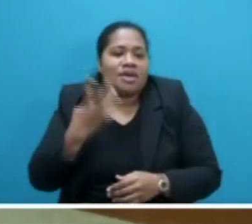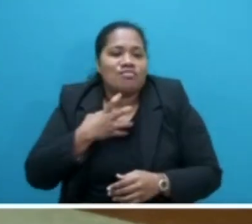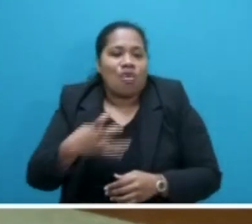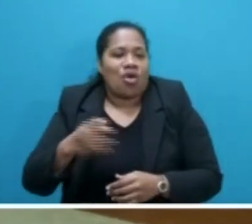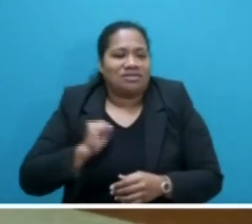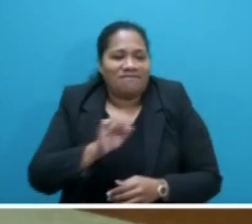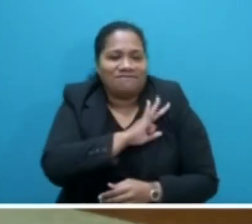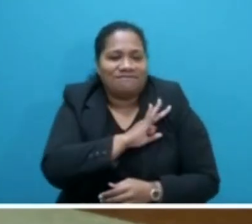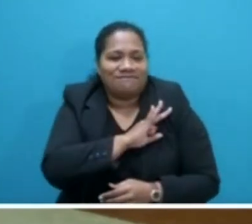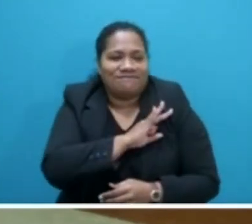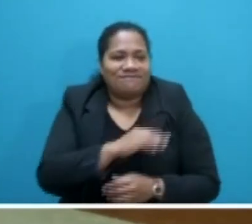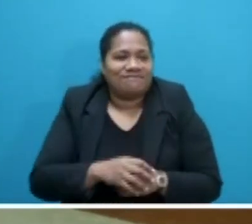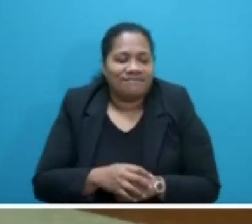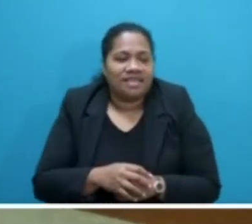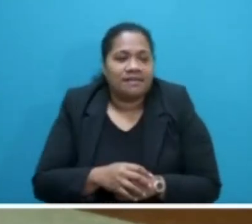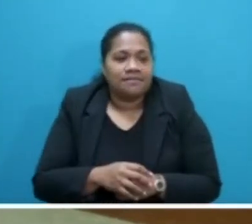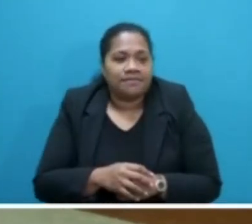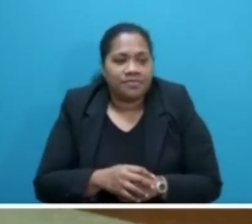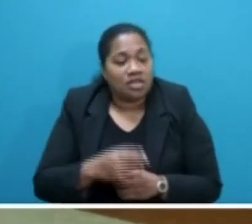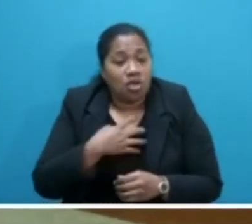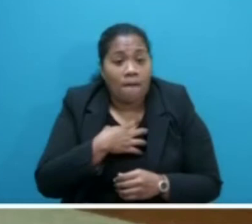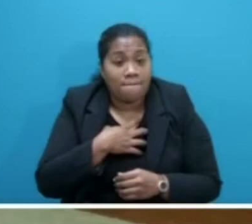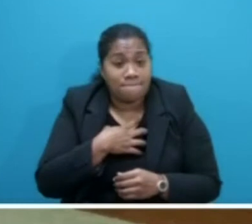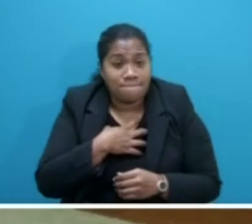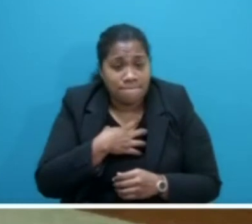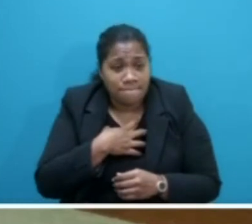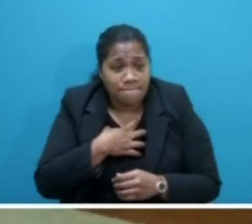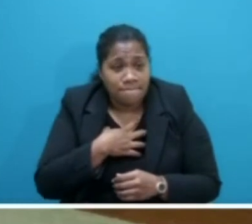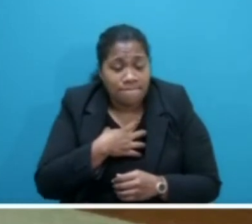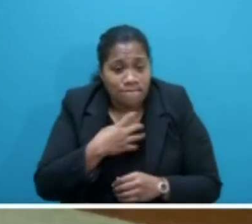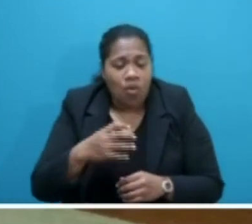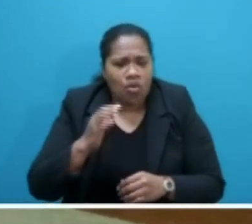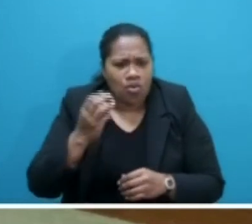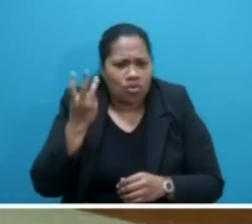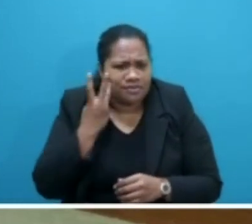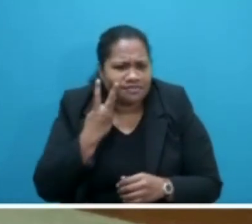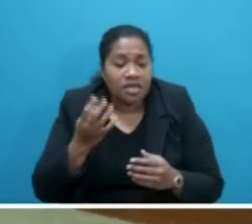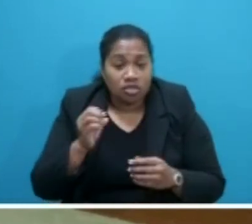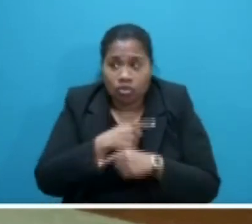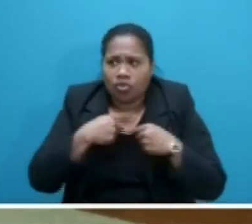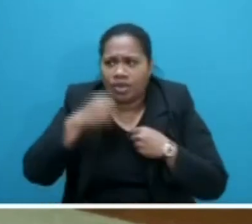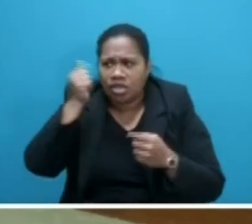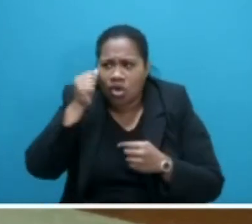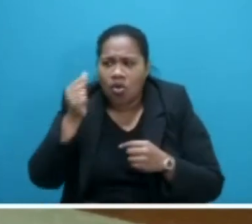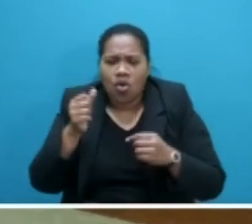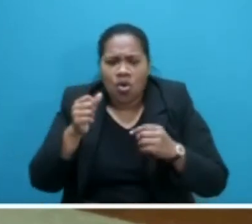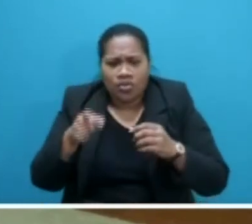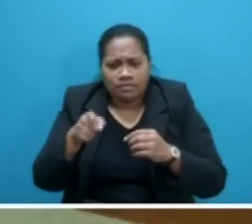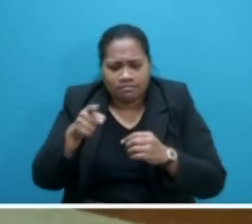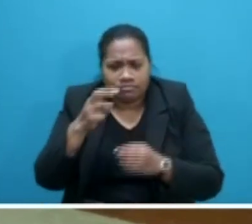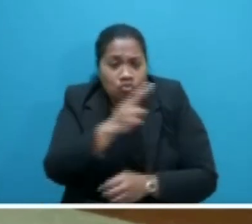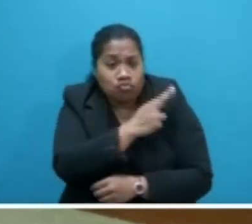over 70% of the lawyers are women. Mr. Speaker, we all know these roles have traditionally